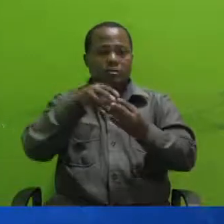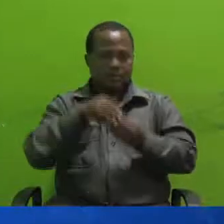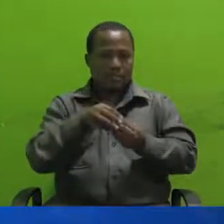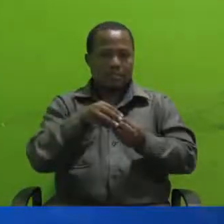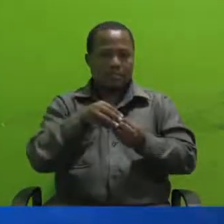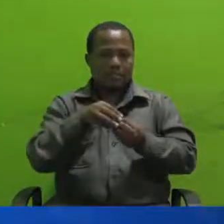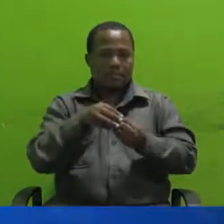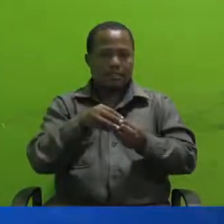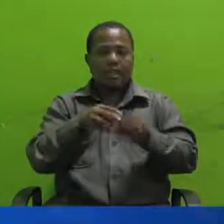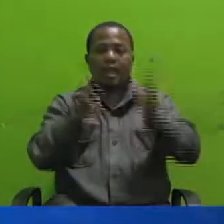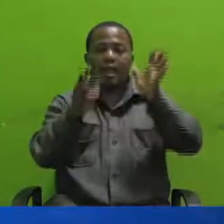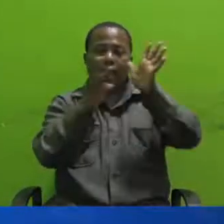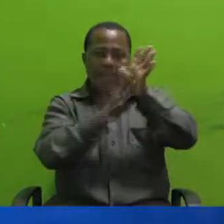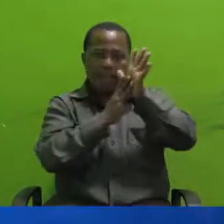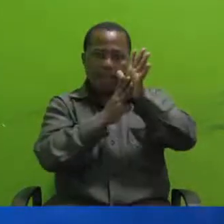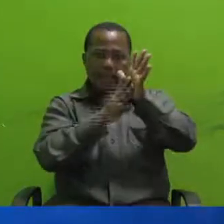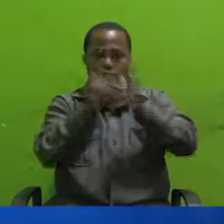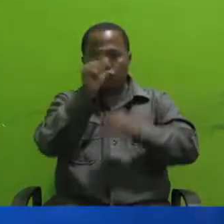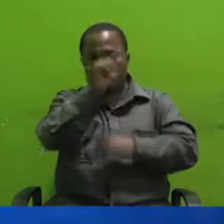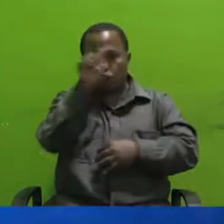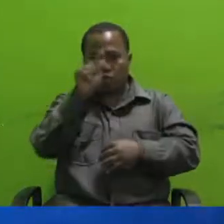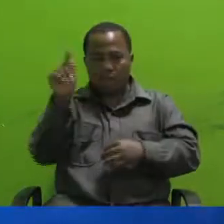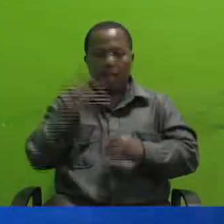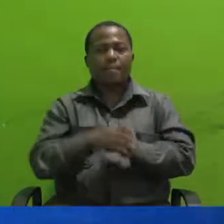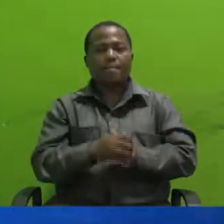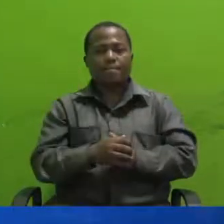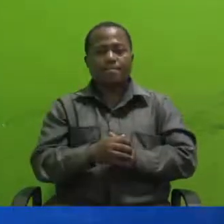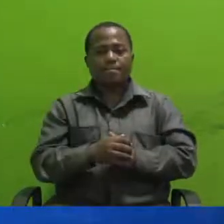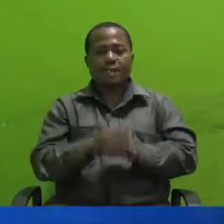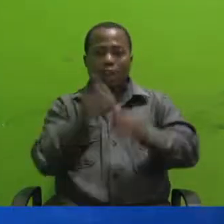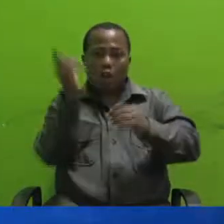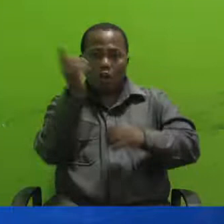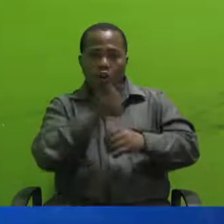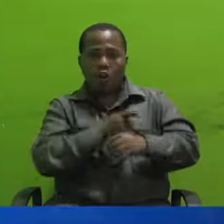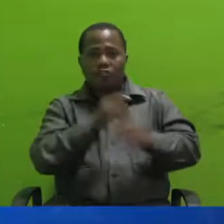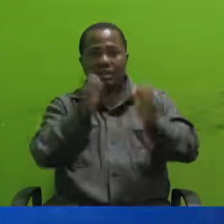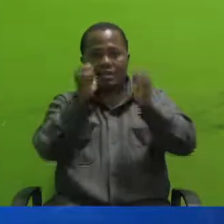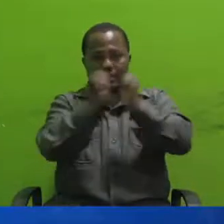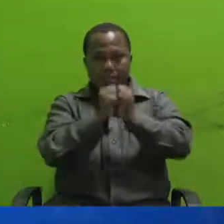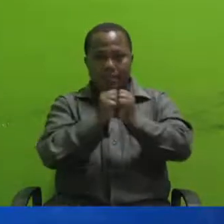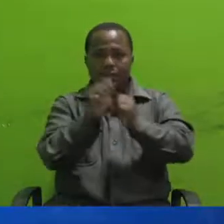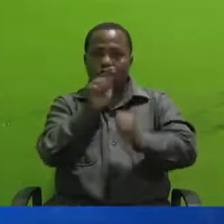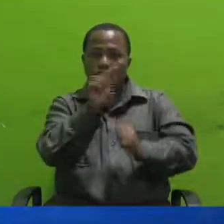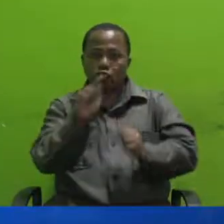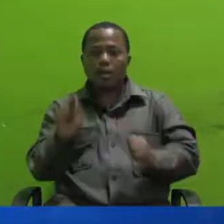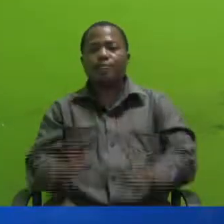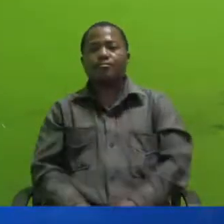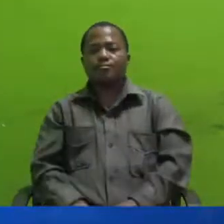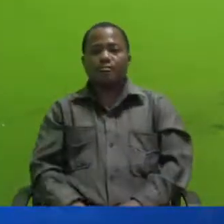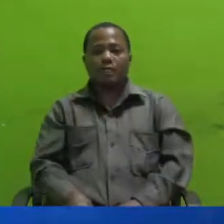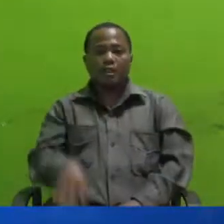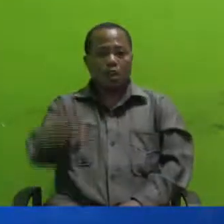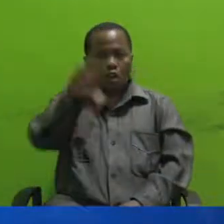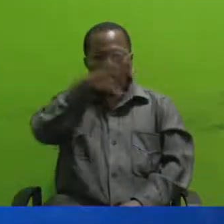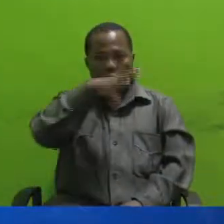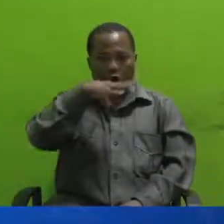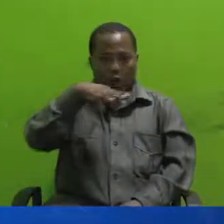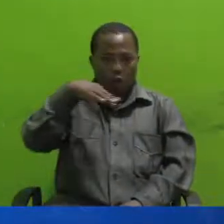be 8 square over 10 square, the whole